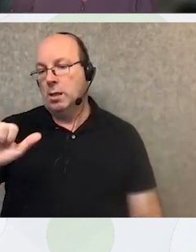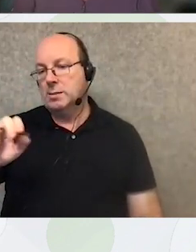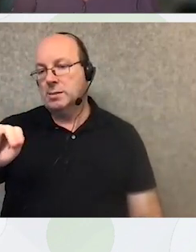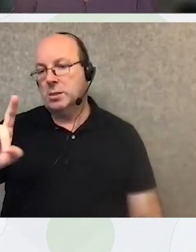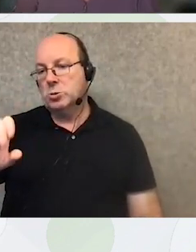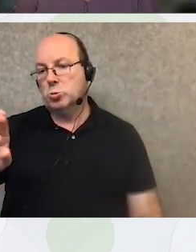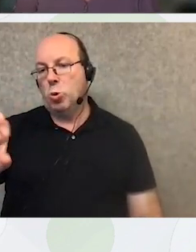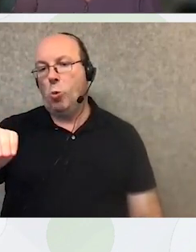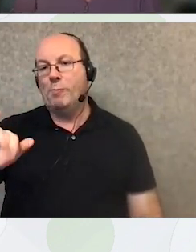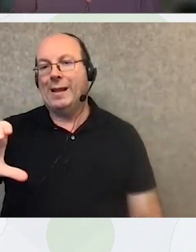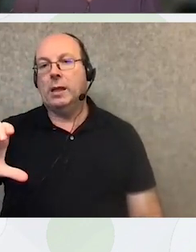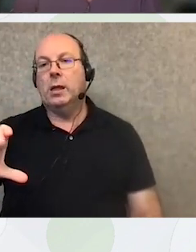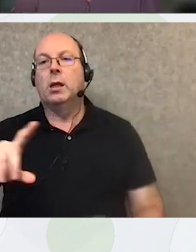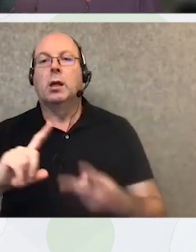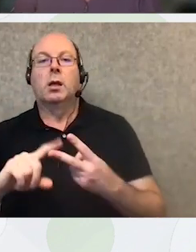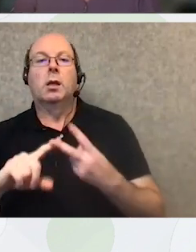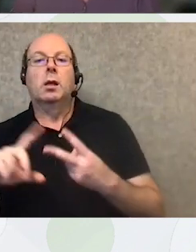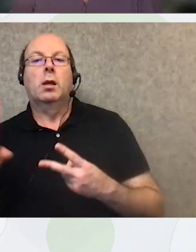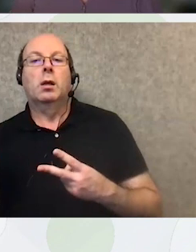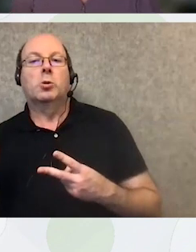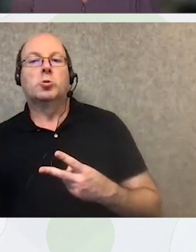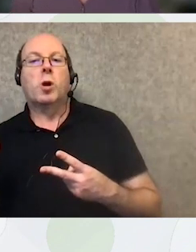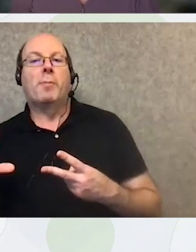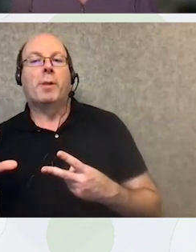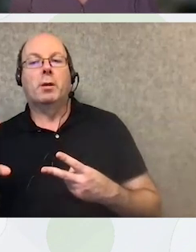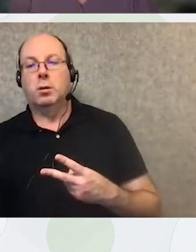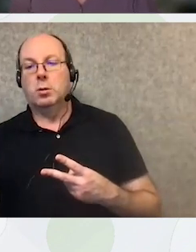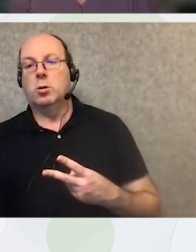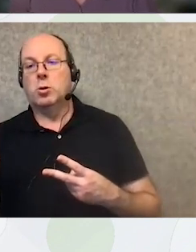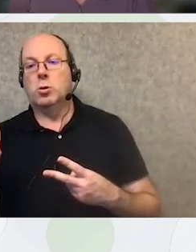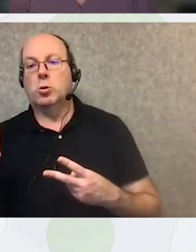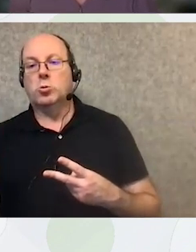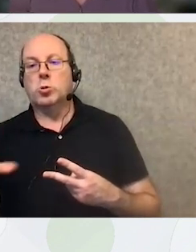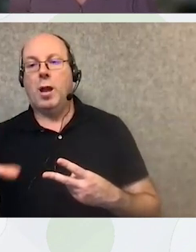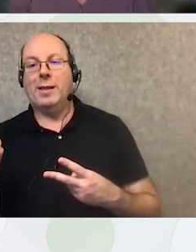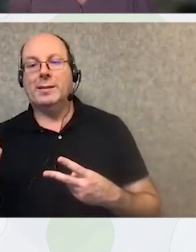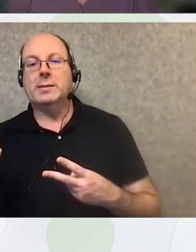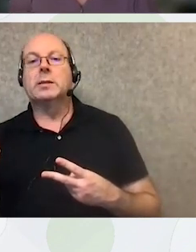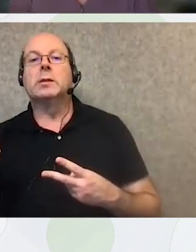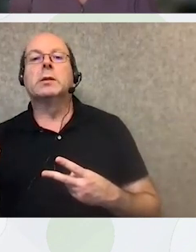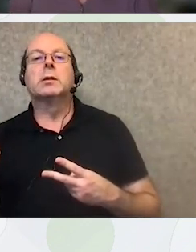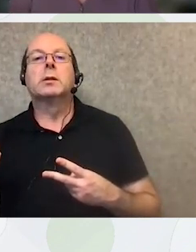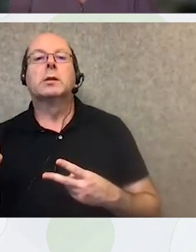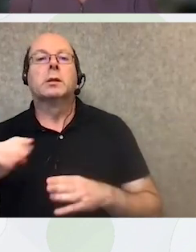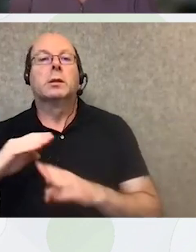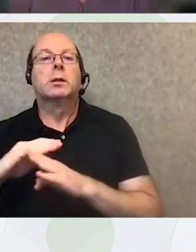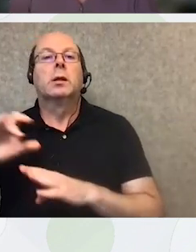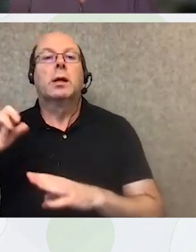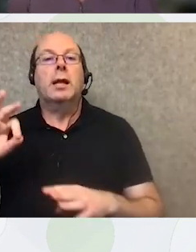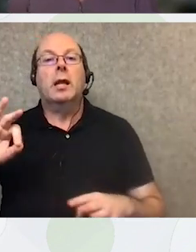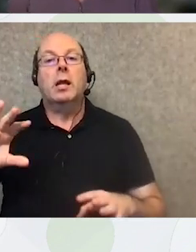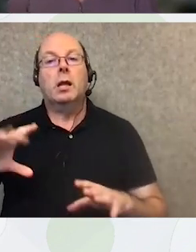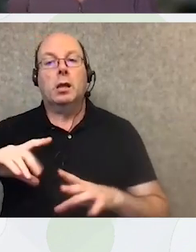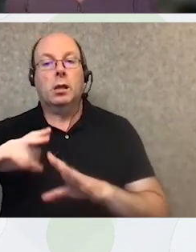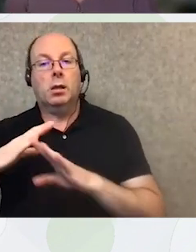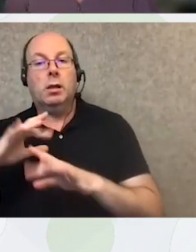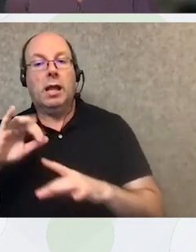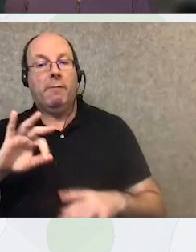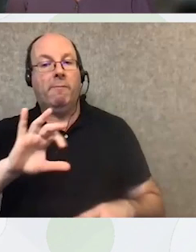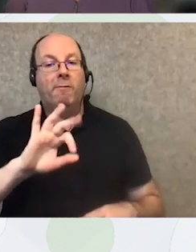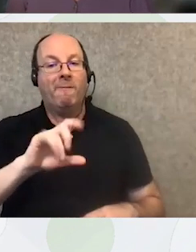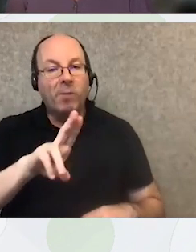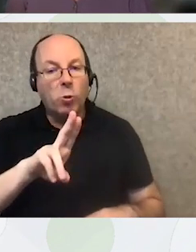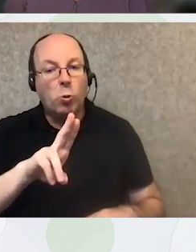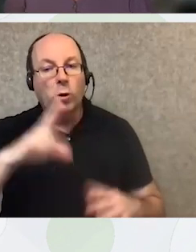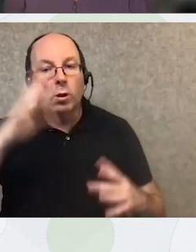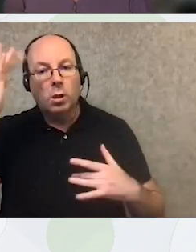recommended. And then droplet precautions potentially can be discontinued when adenovirus and influenza have been ruled out. So you may be reading